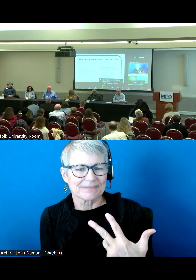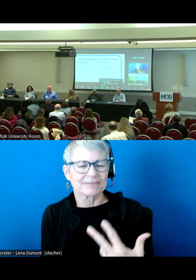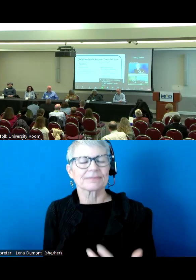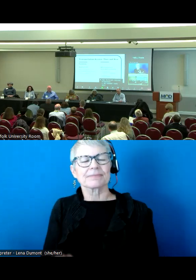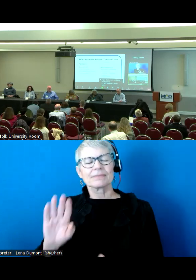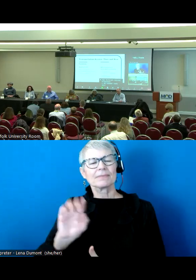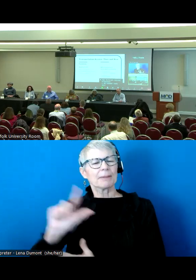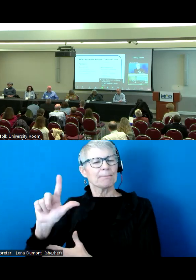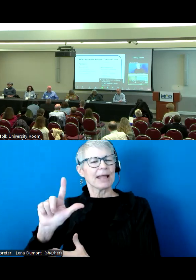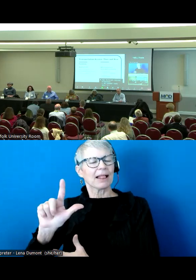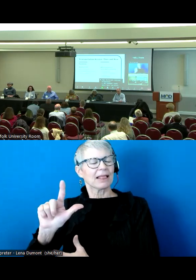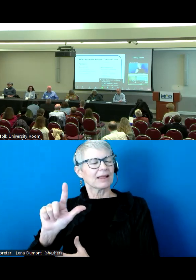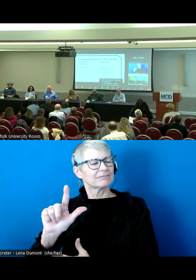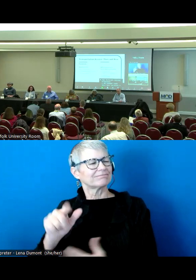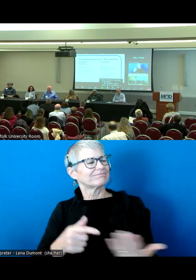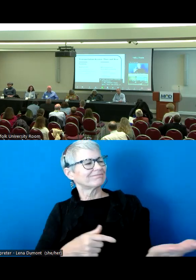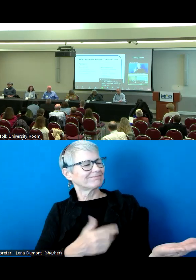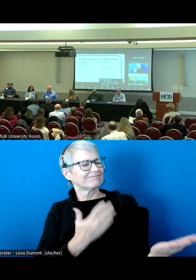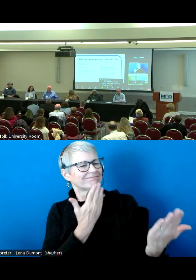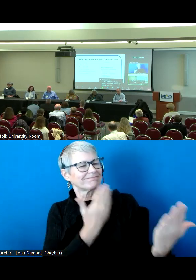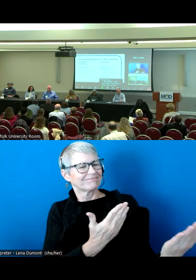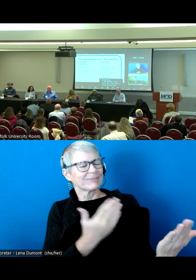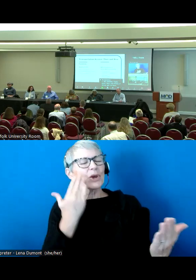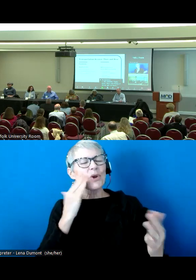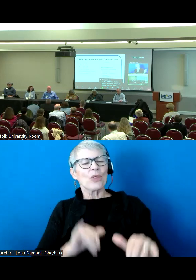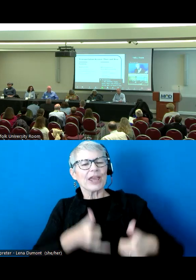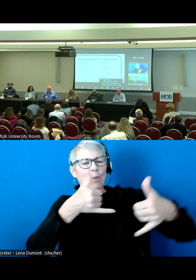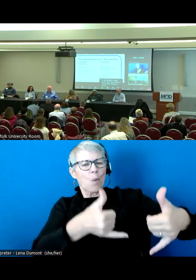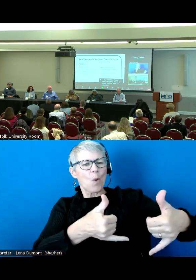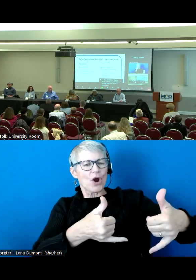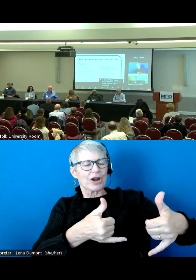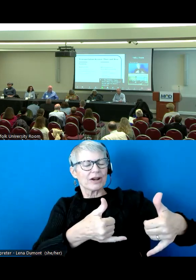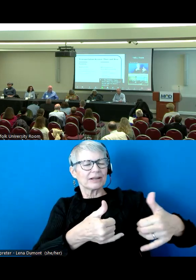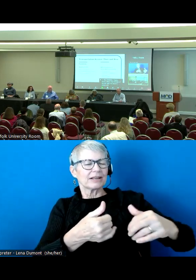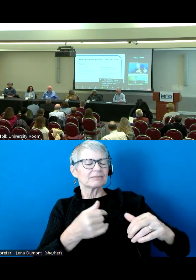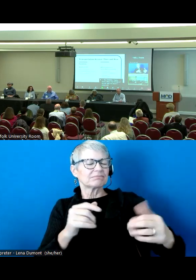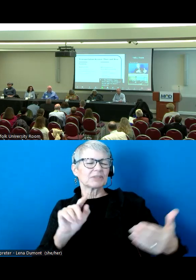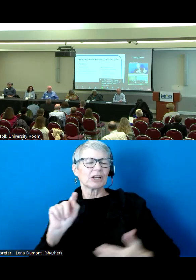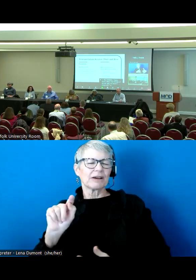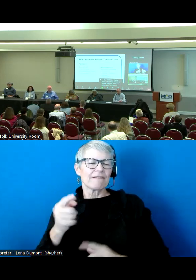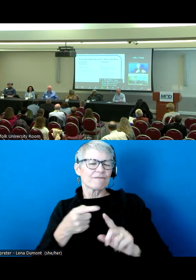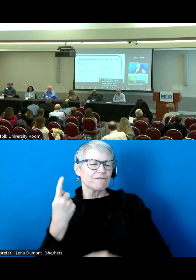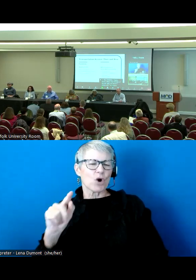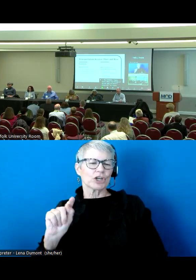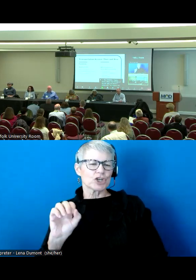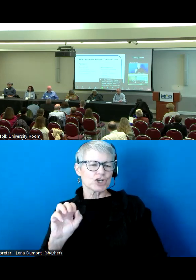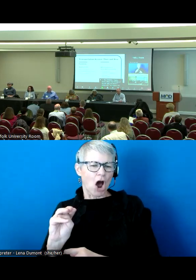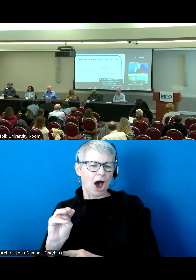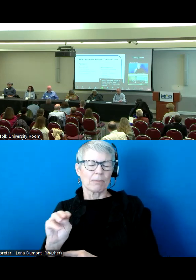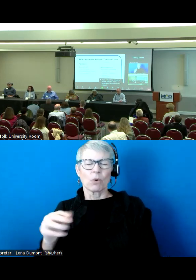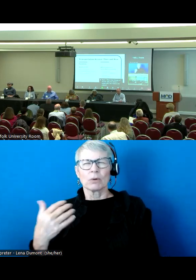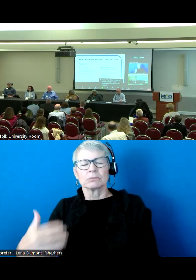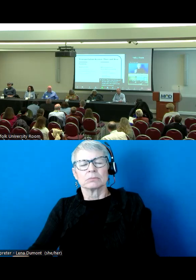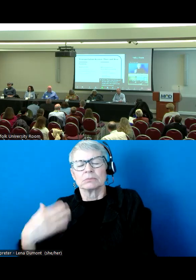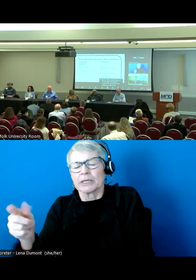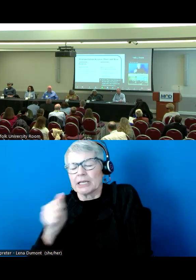the award's named after Tom Hopkins, who endured harassment, as we said, and worse, and his